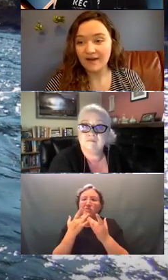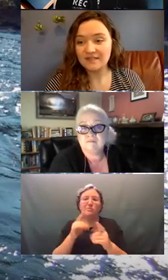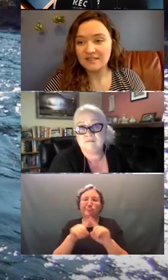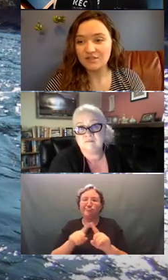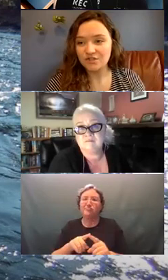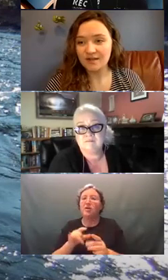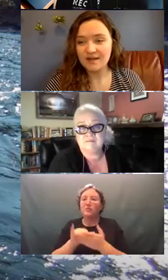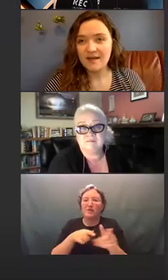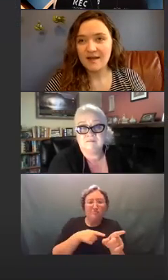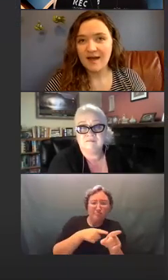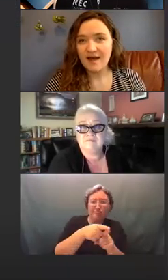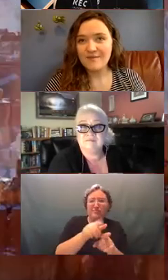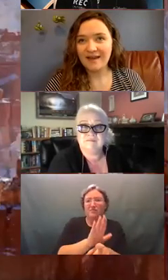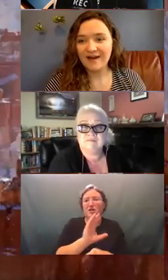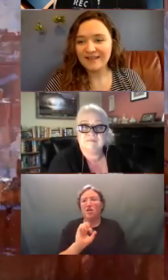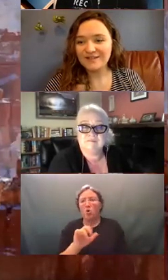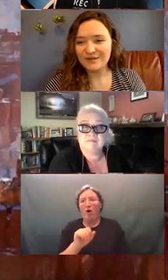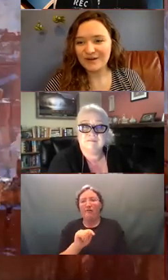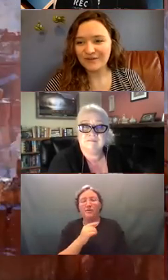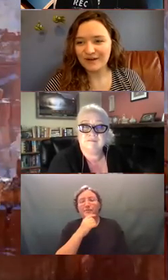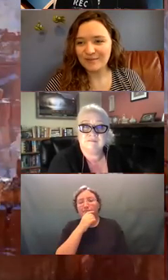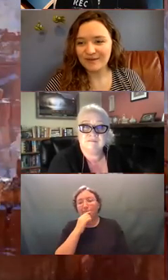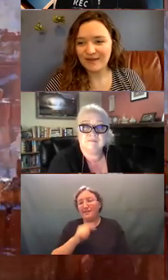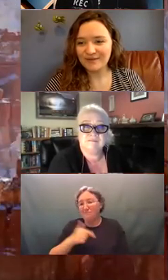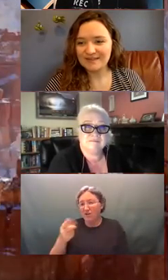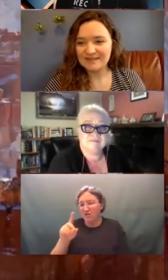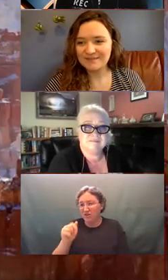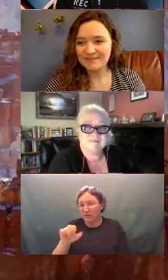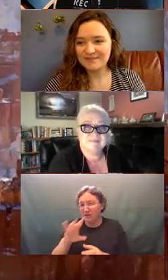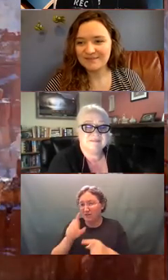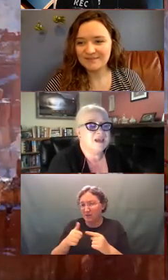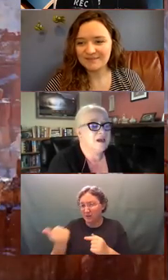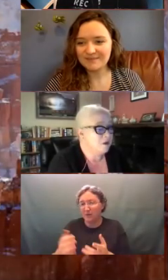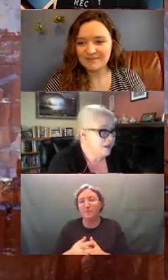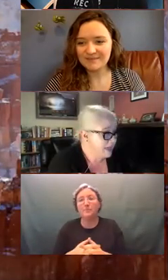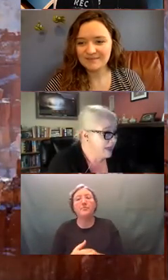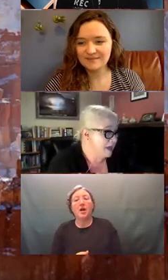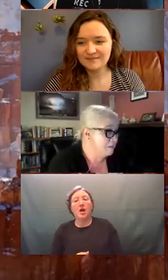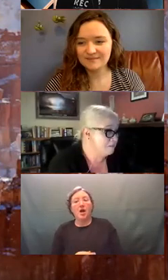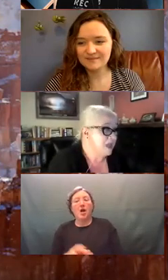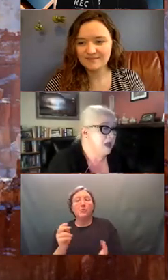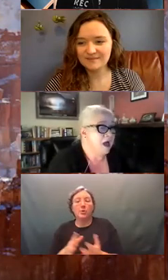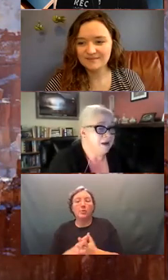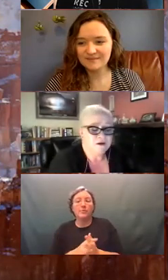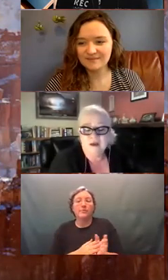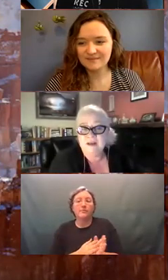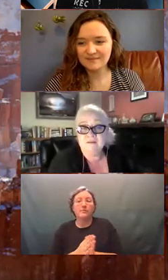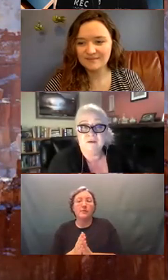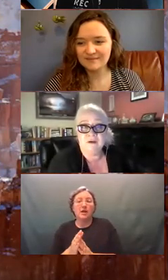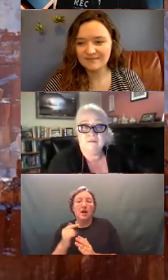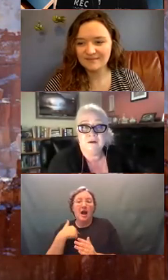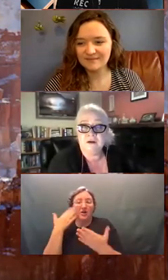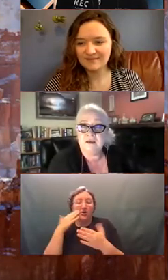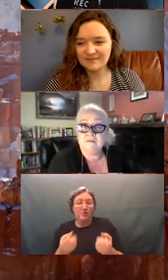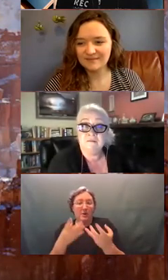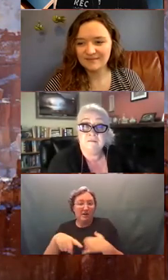a craft industry. And I'll let Jody go over a couple of the other ones. Okay. I don't know how many of you